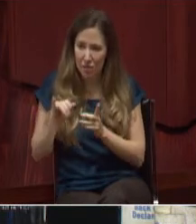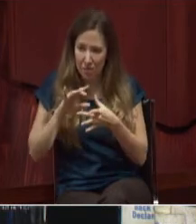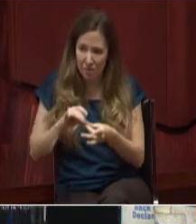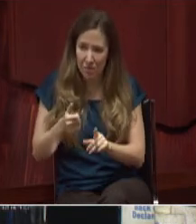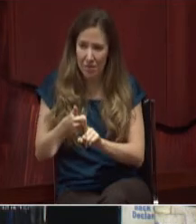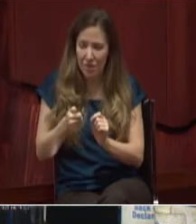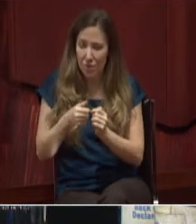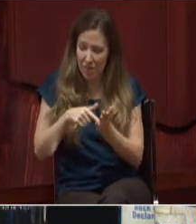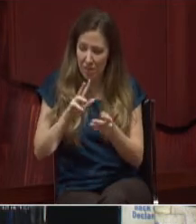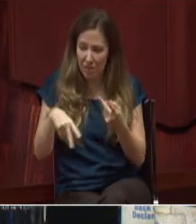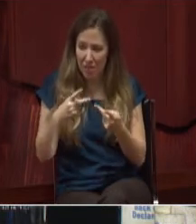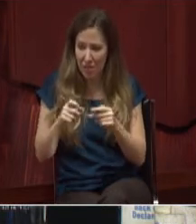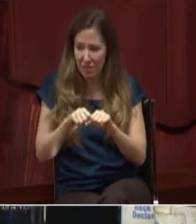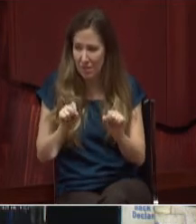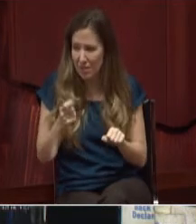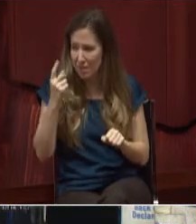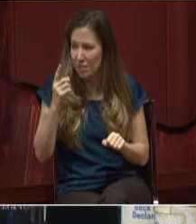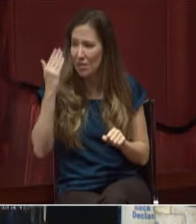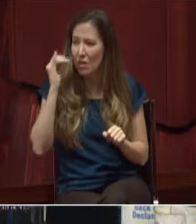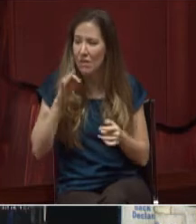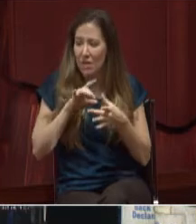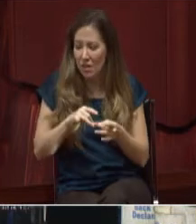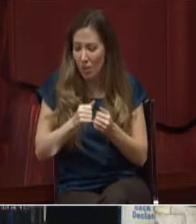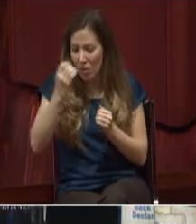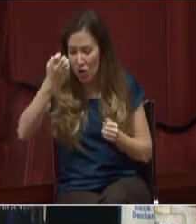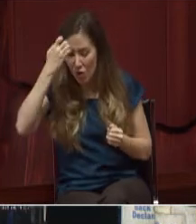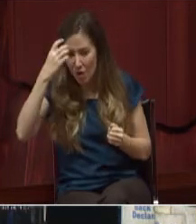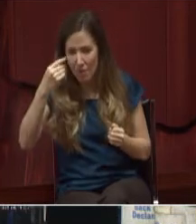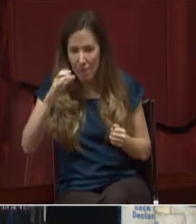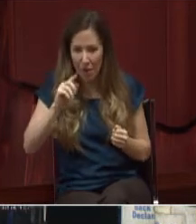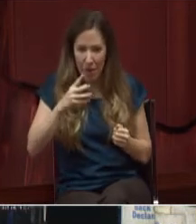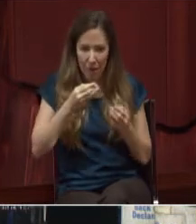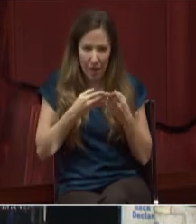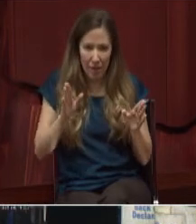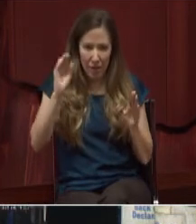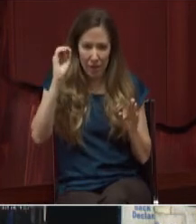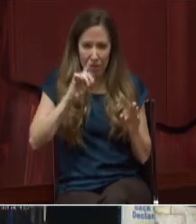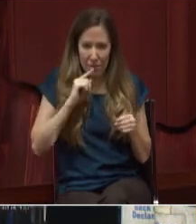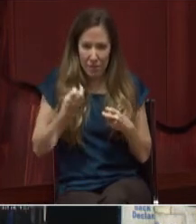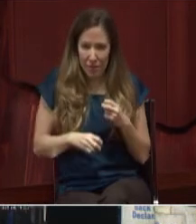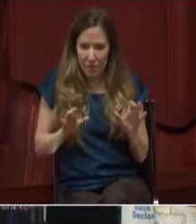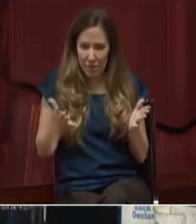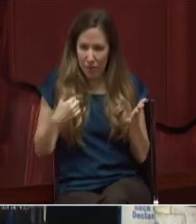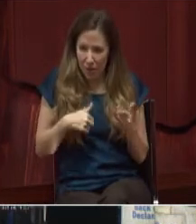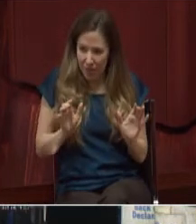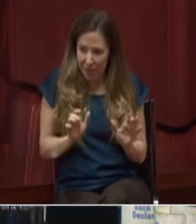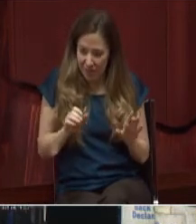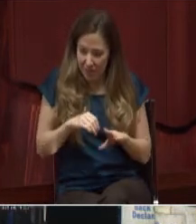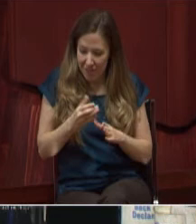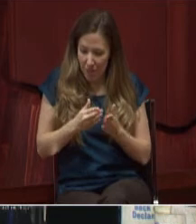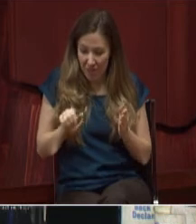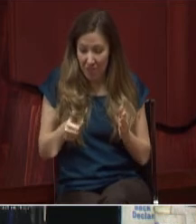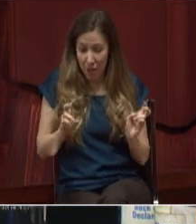kind of system. If you're dealing with Europe and parliaments and public opinion, it's going to be tougher to do what we did in some of these